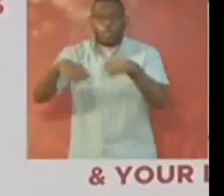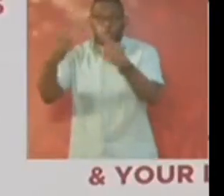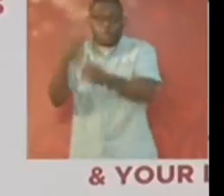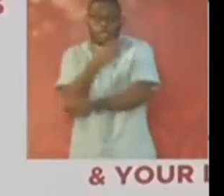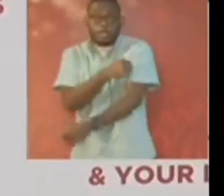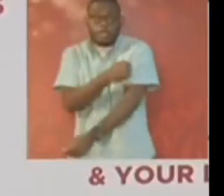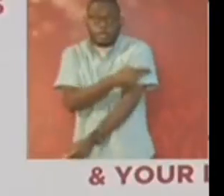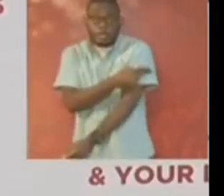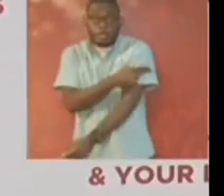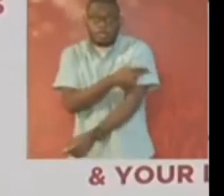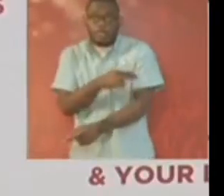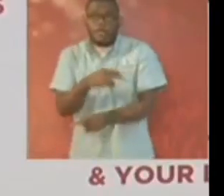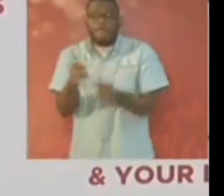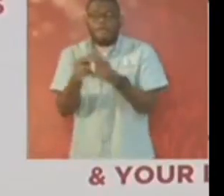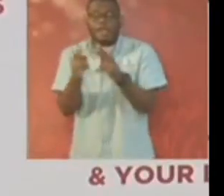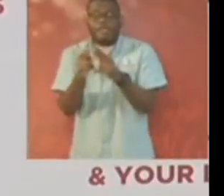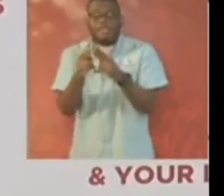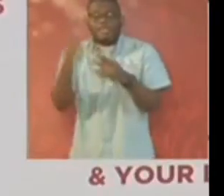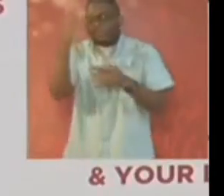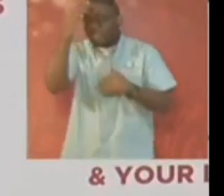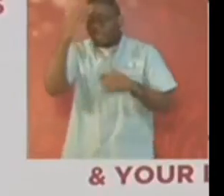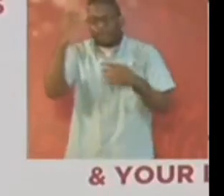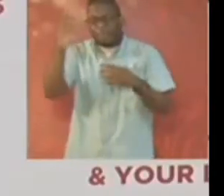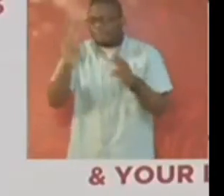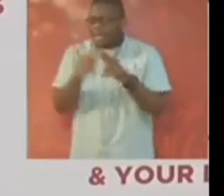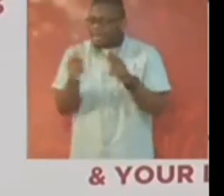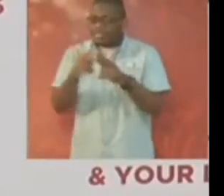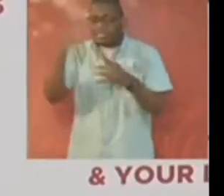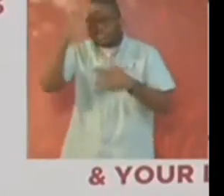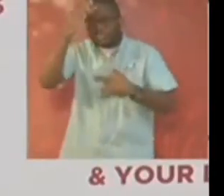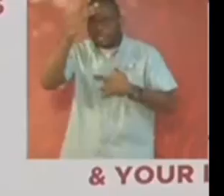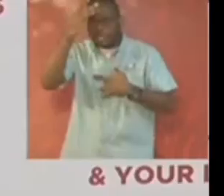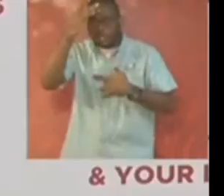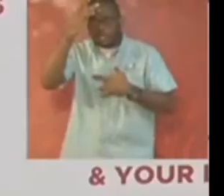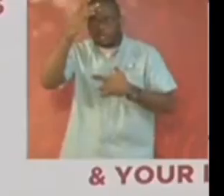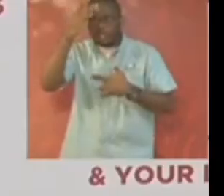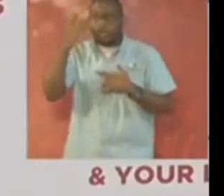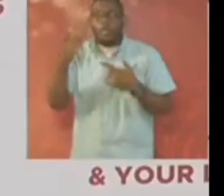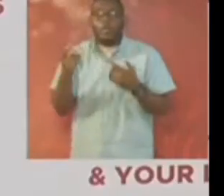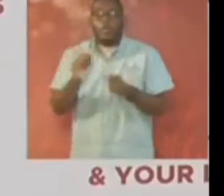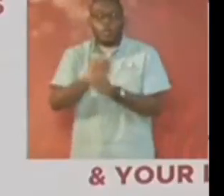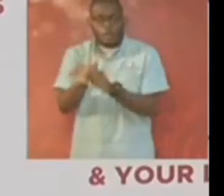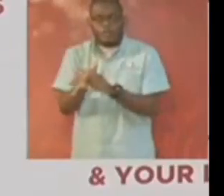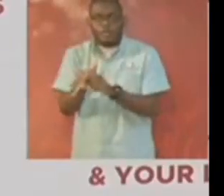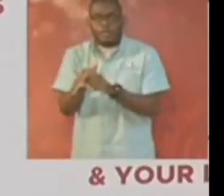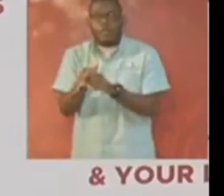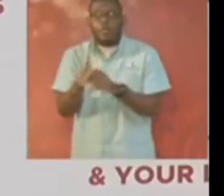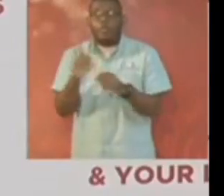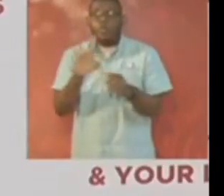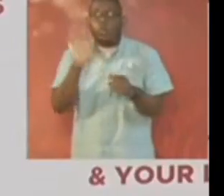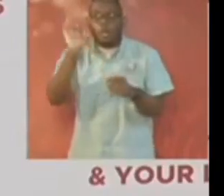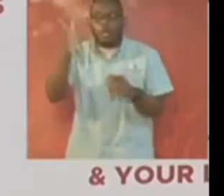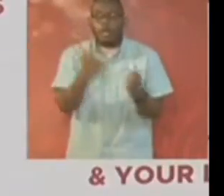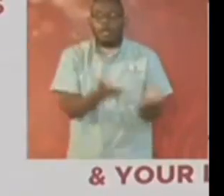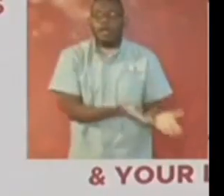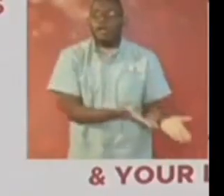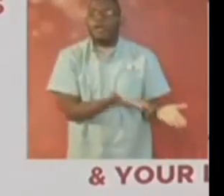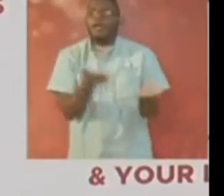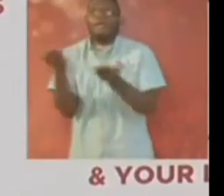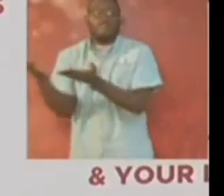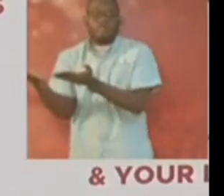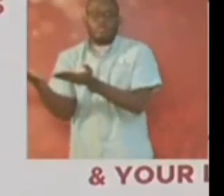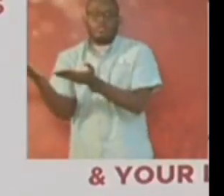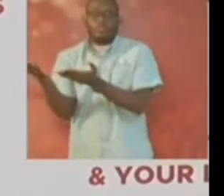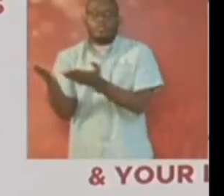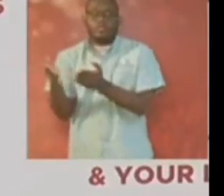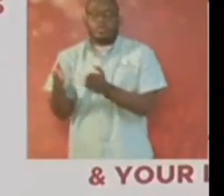severe or critical sort of deterioration for COVID-19, they are managed in the parallel healthcare system by the Ministry of